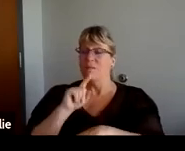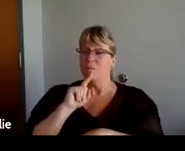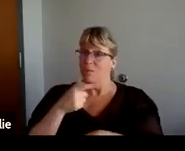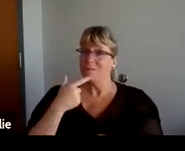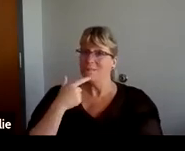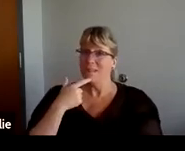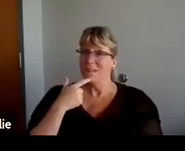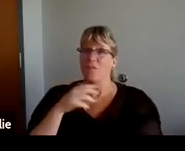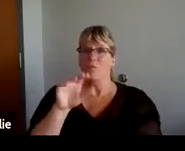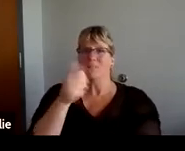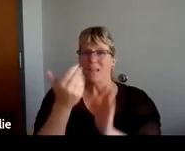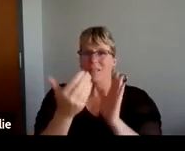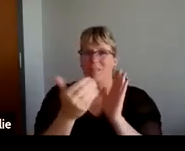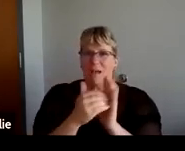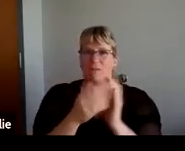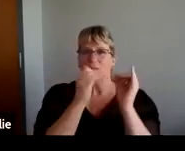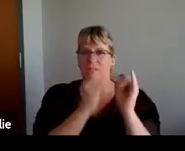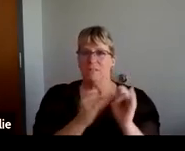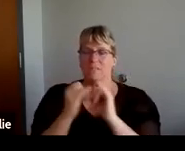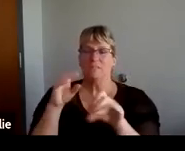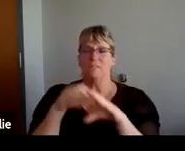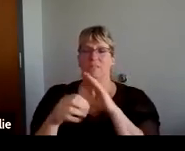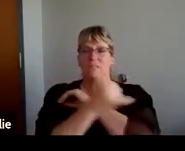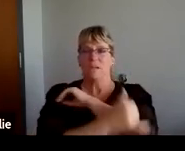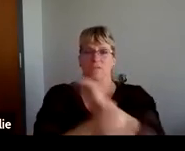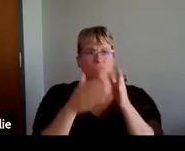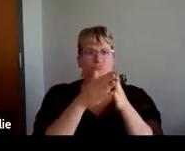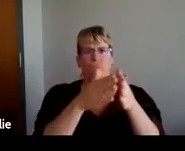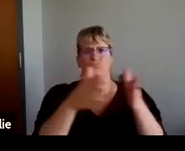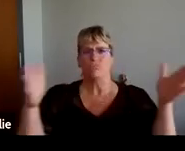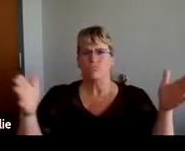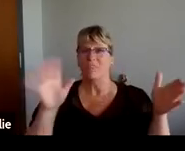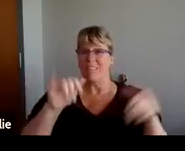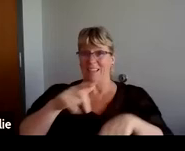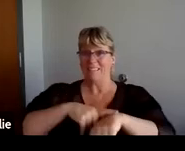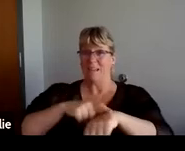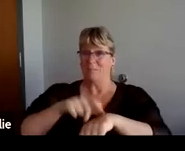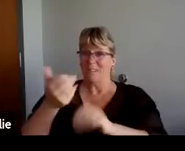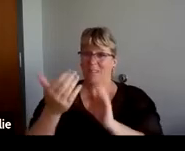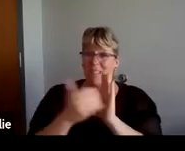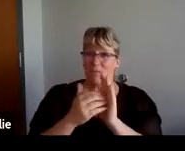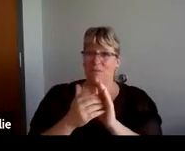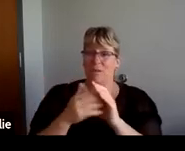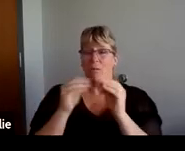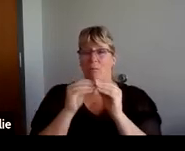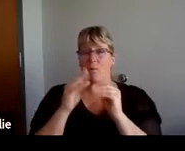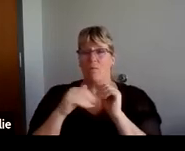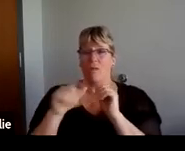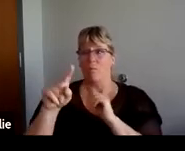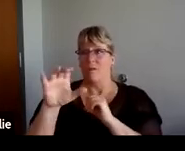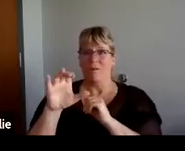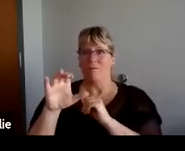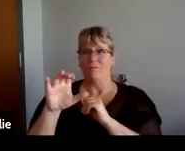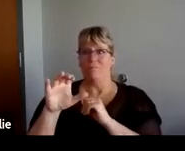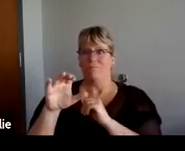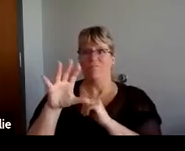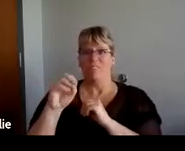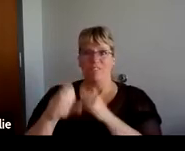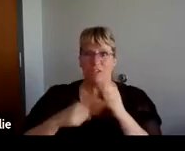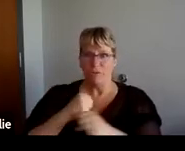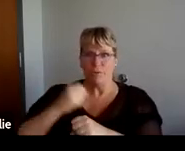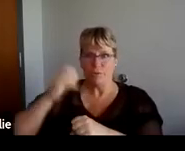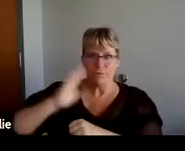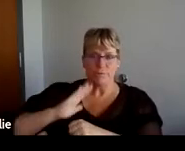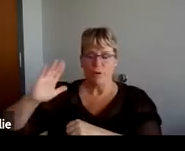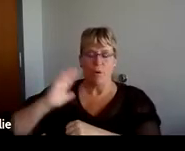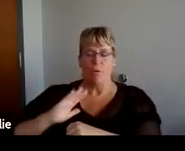were 10,000 individuals in our country who were at that point, 100 and some odd years ago, 150 probably plus